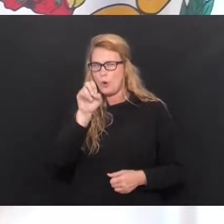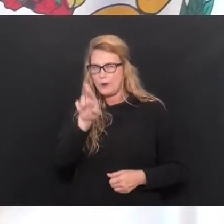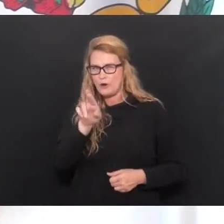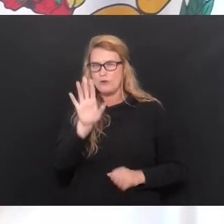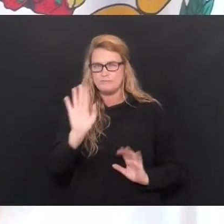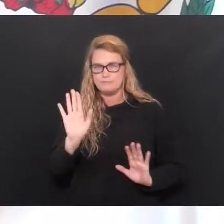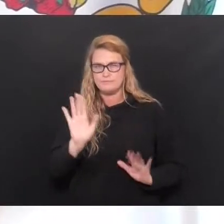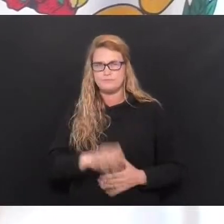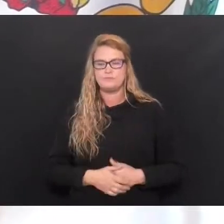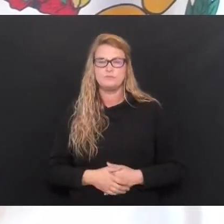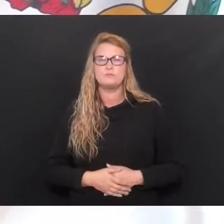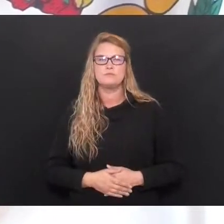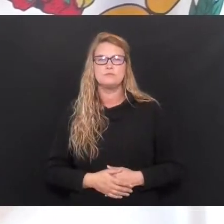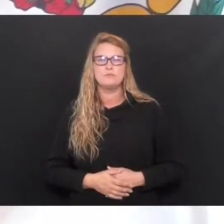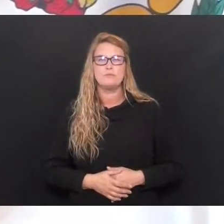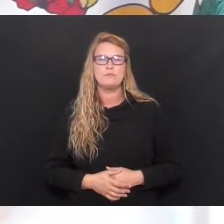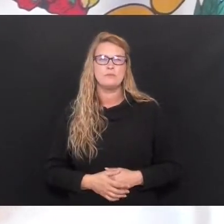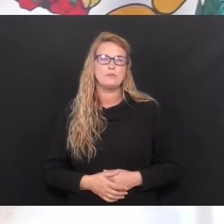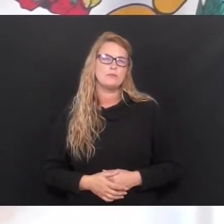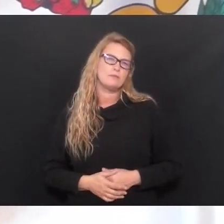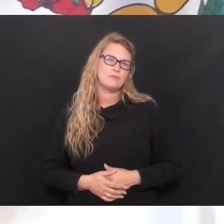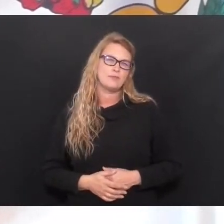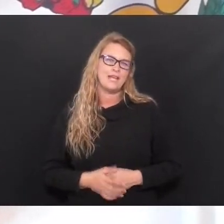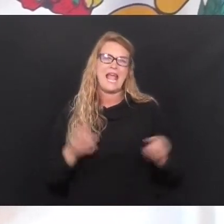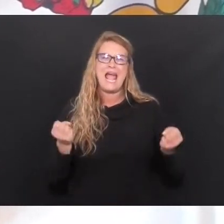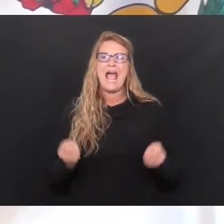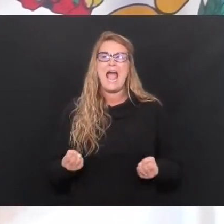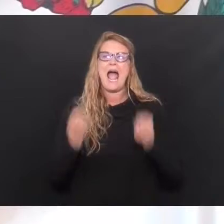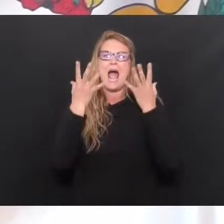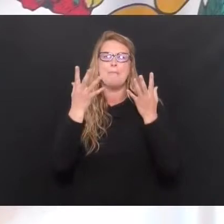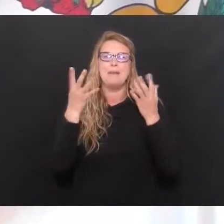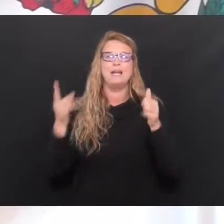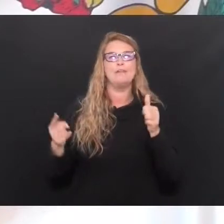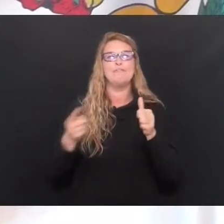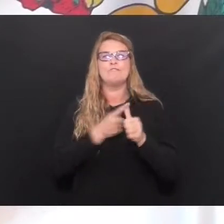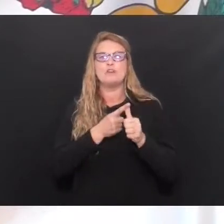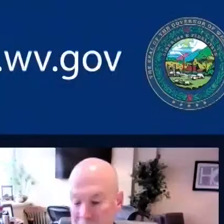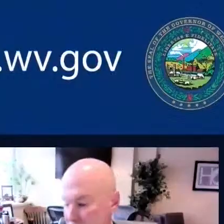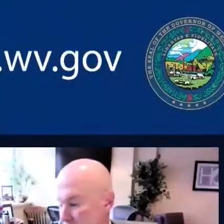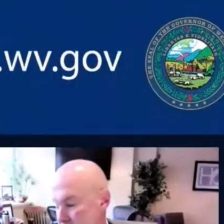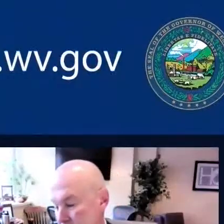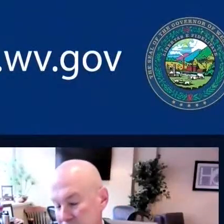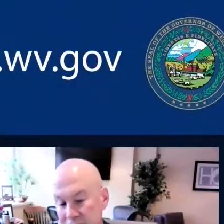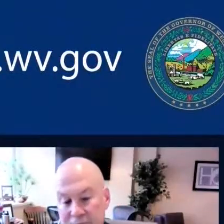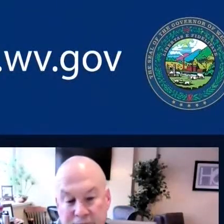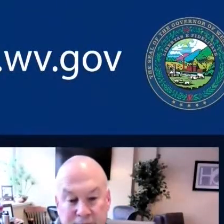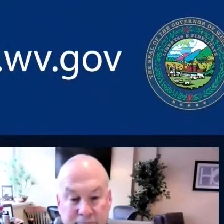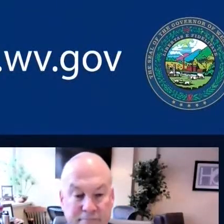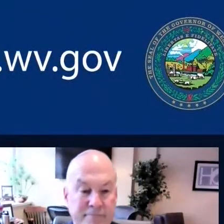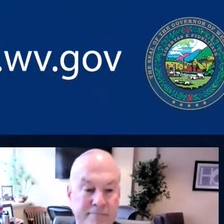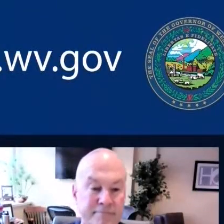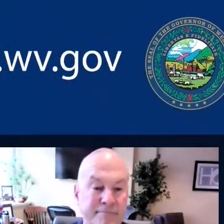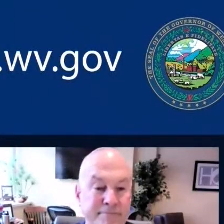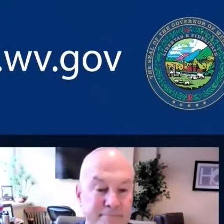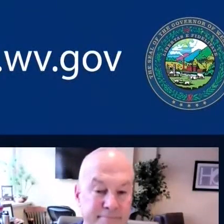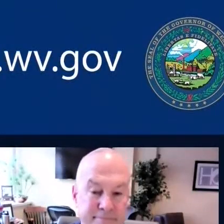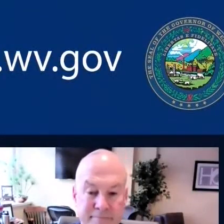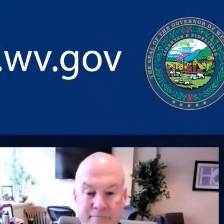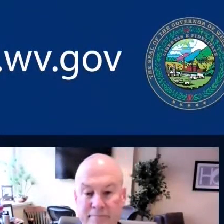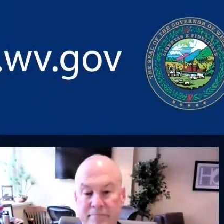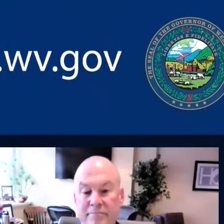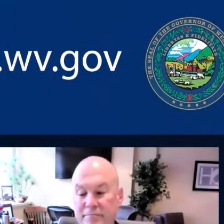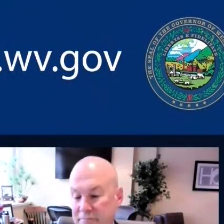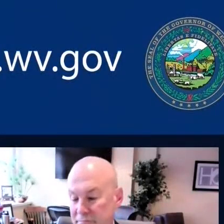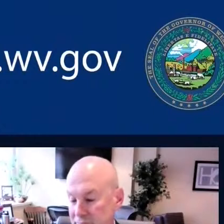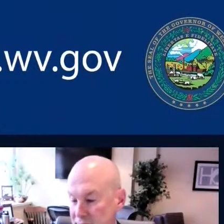General, how many first-round shots are we putting in the arms of West